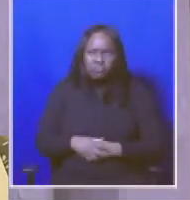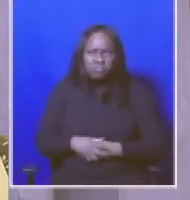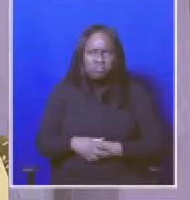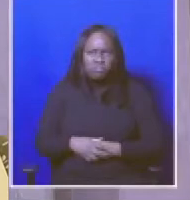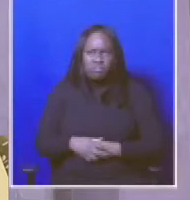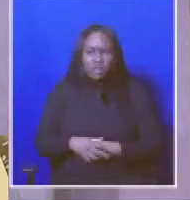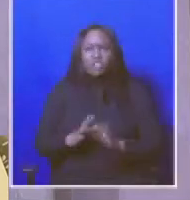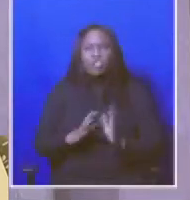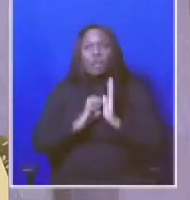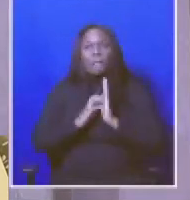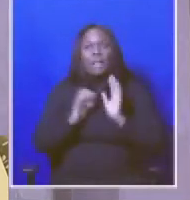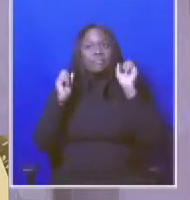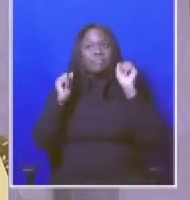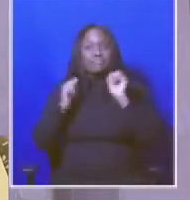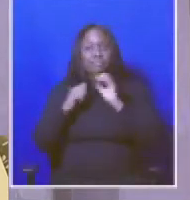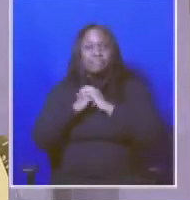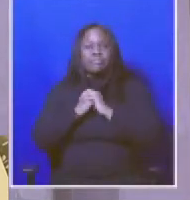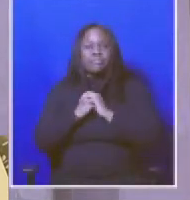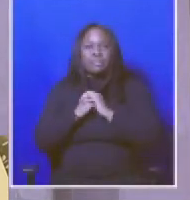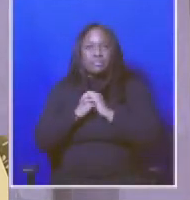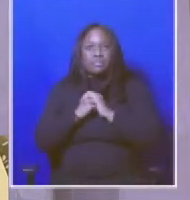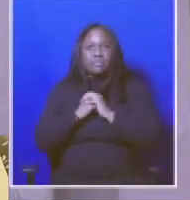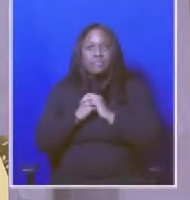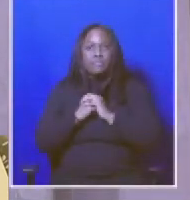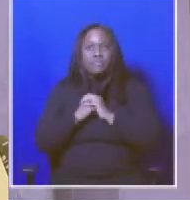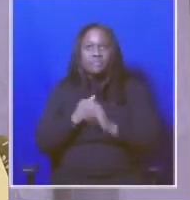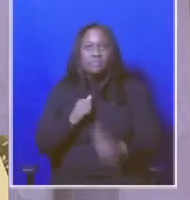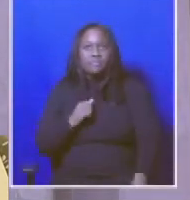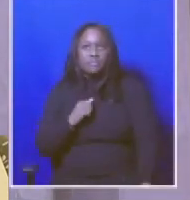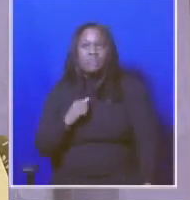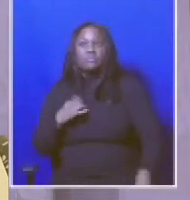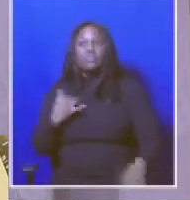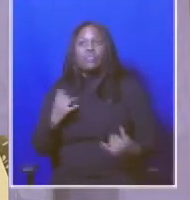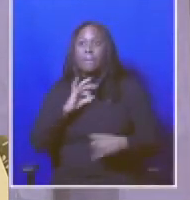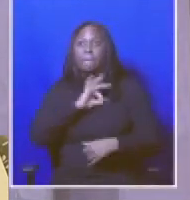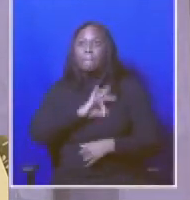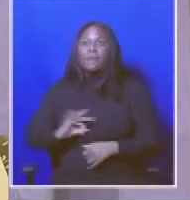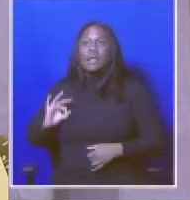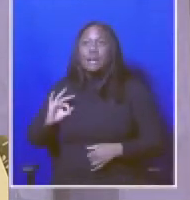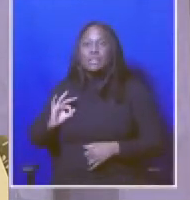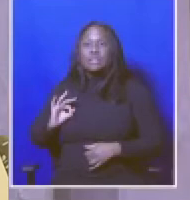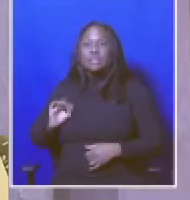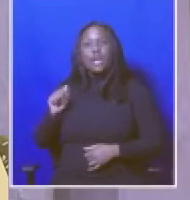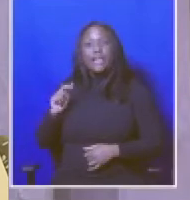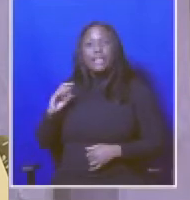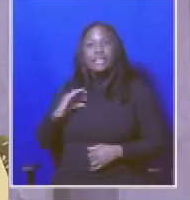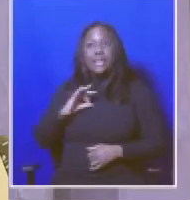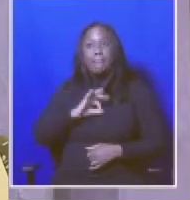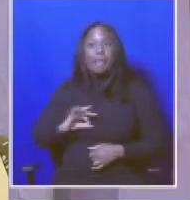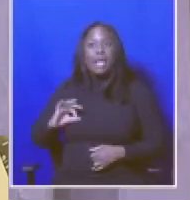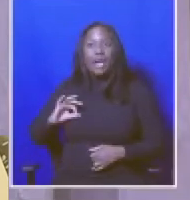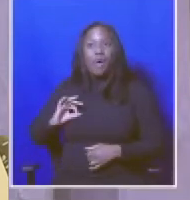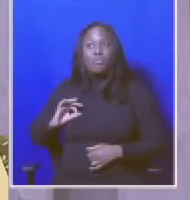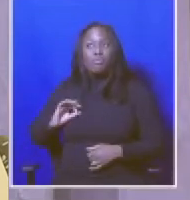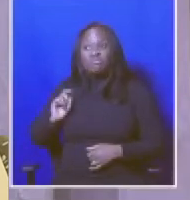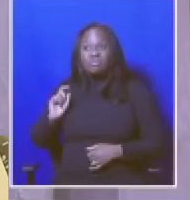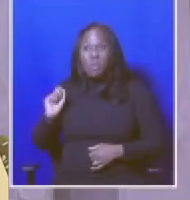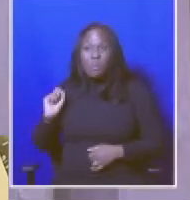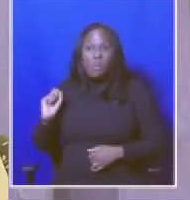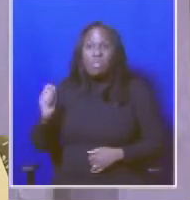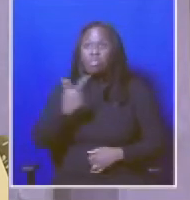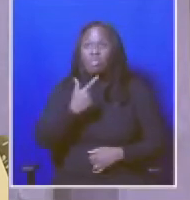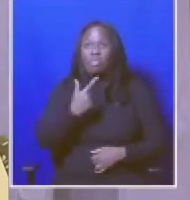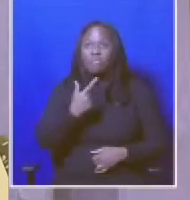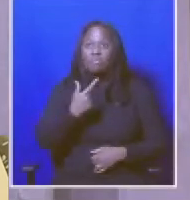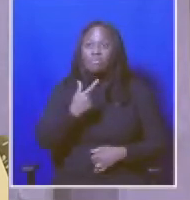you an example. All the mayors of the ANC currently, all of them,